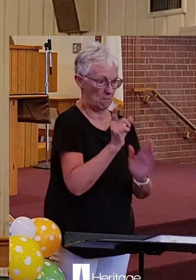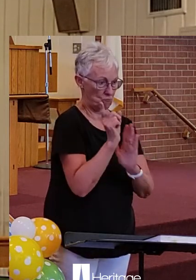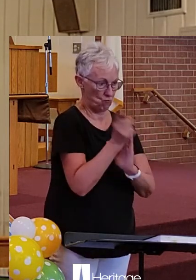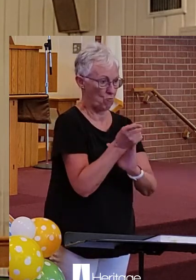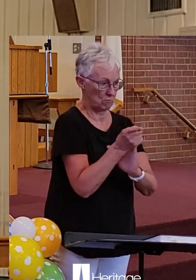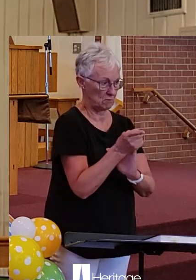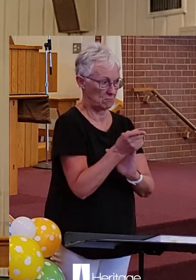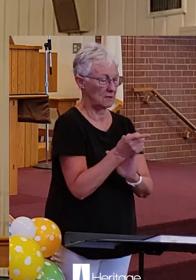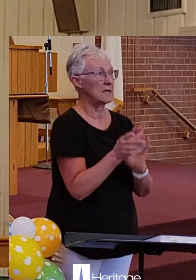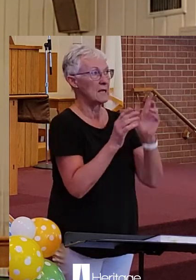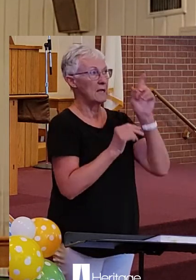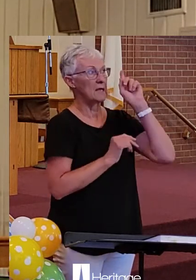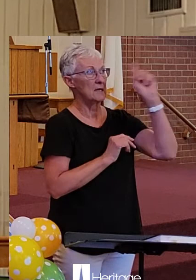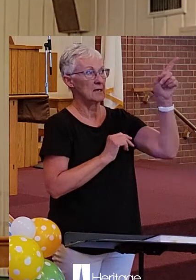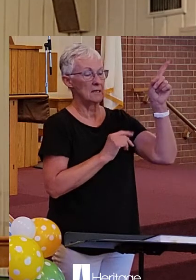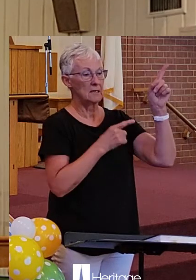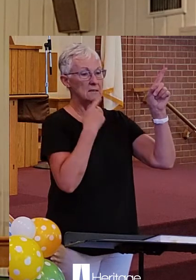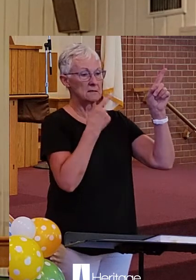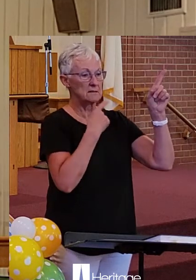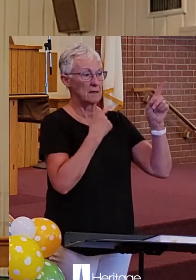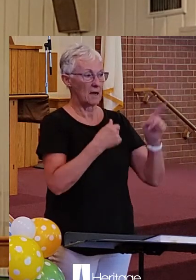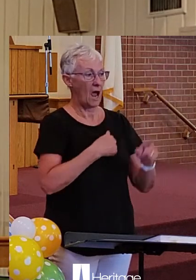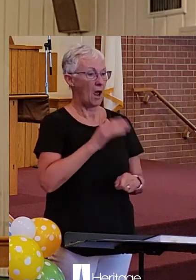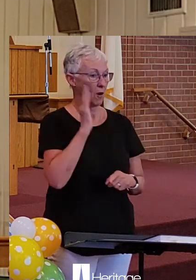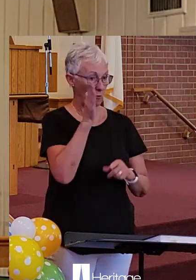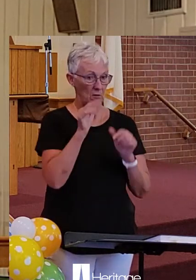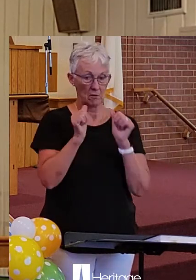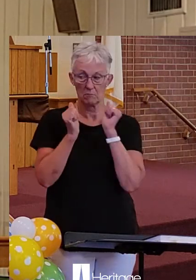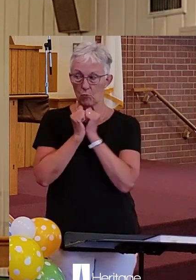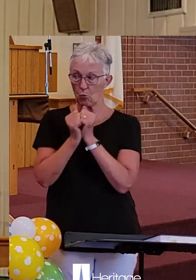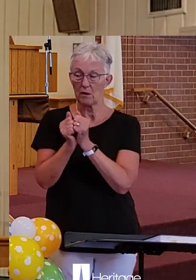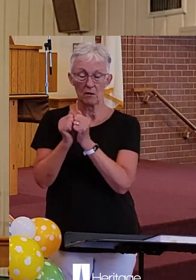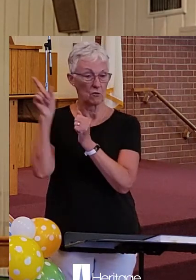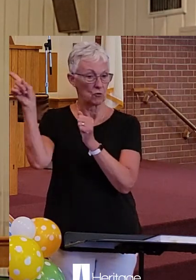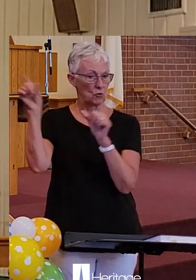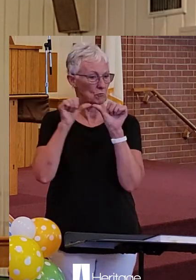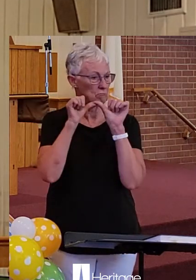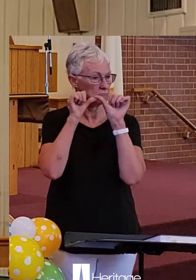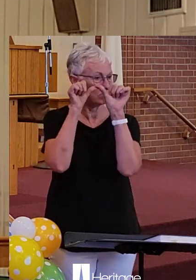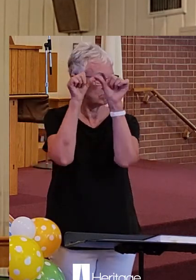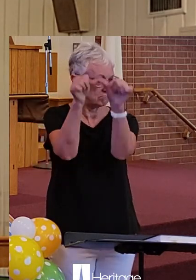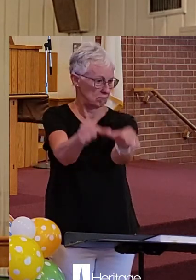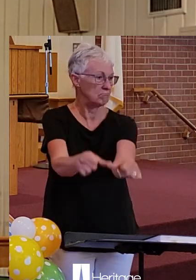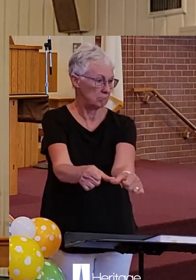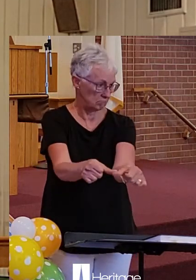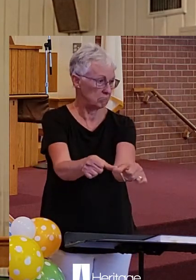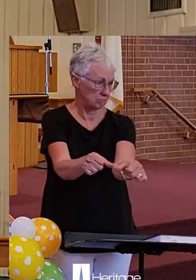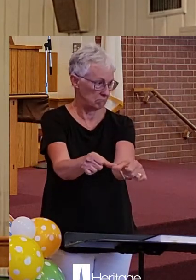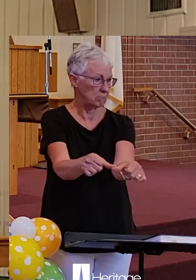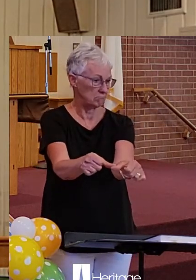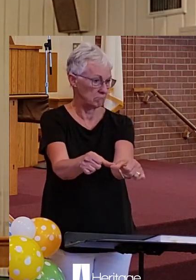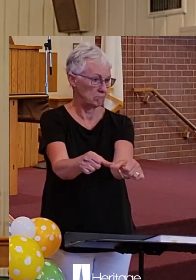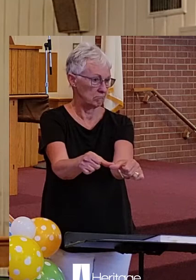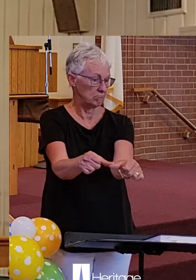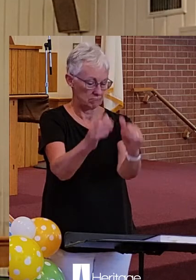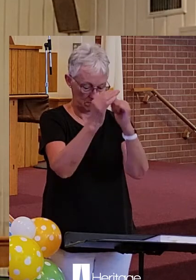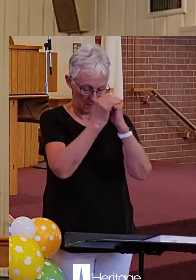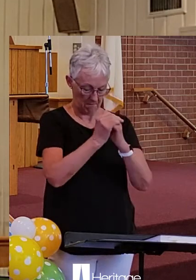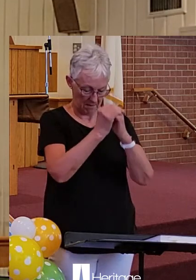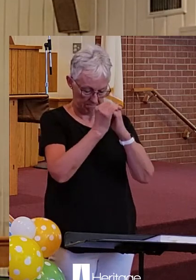till the close of the age." Amen.